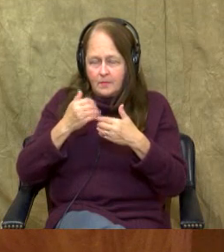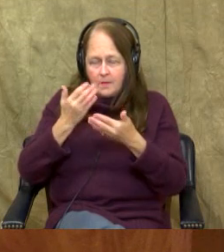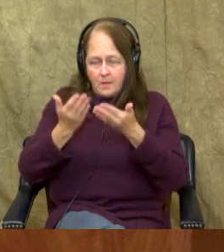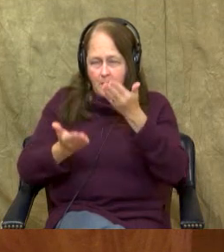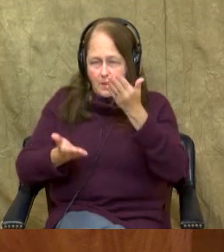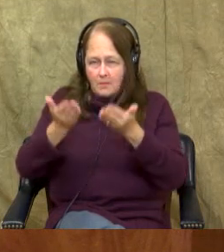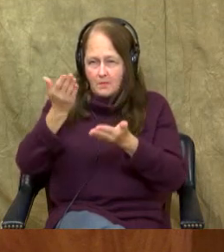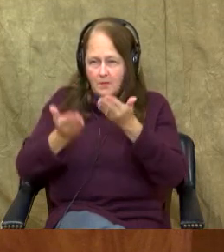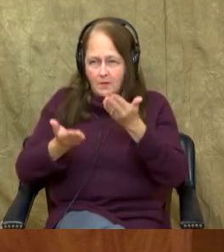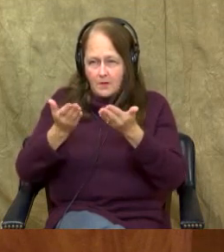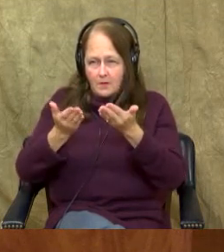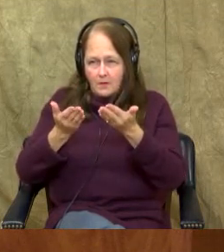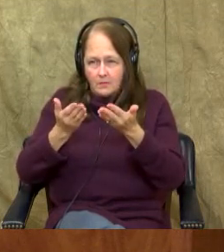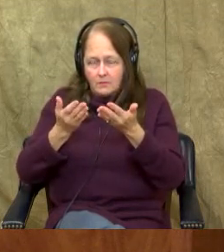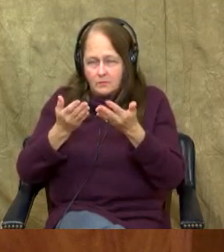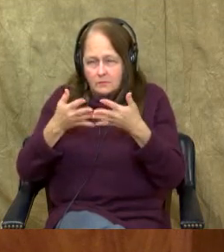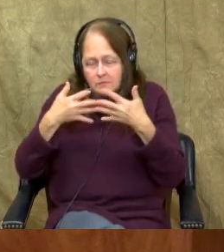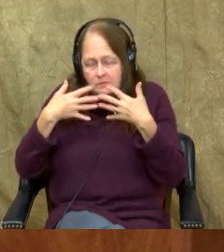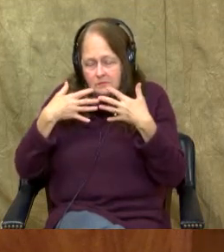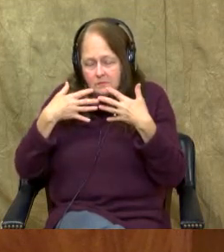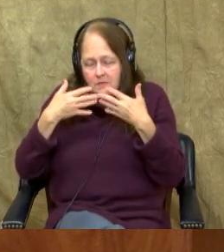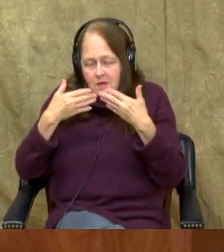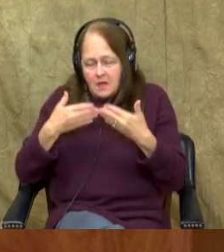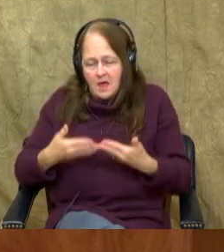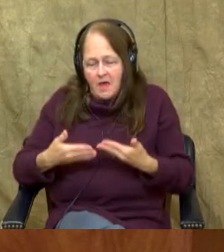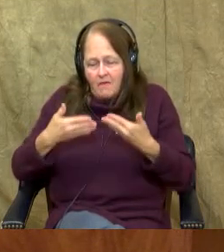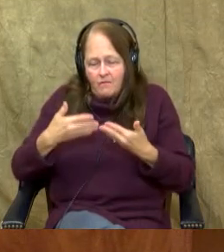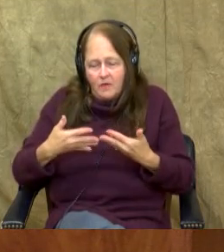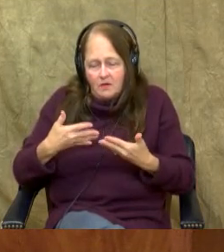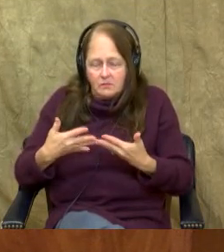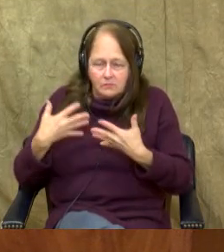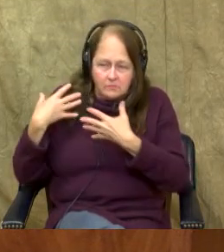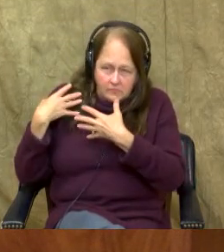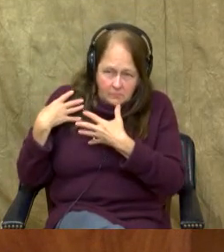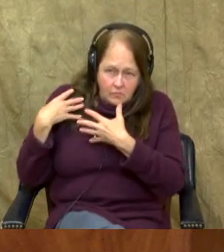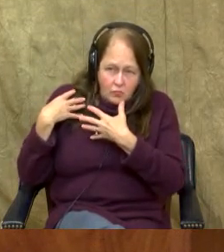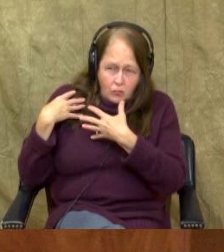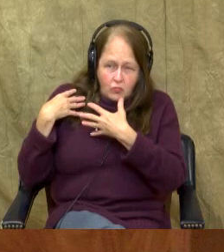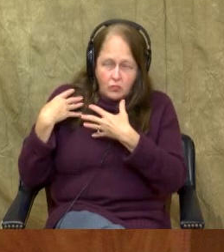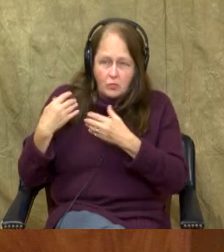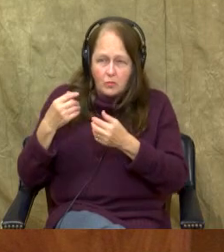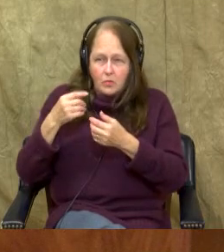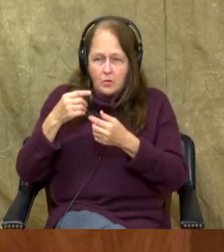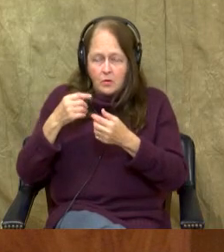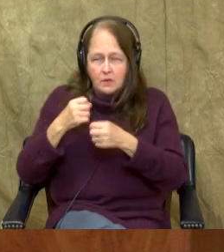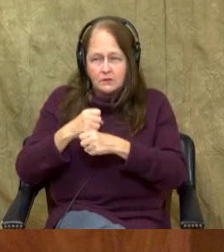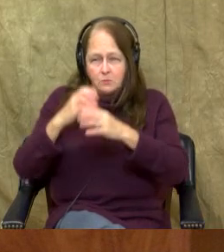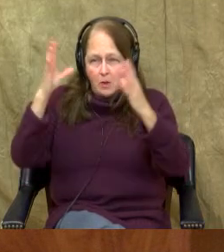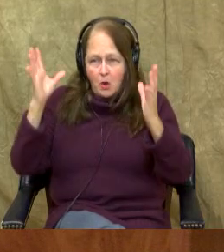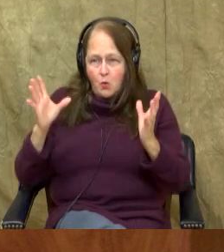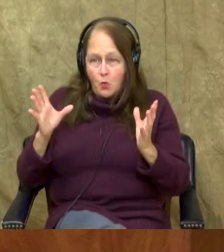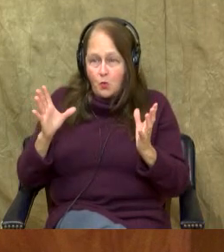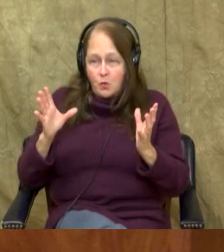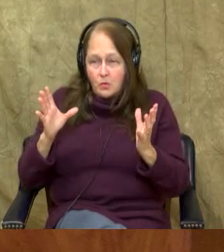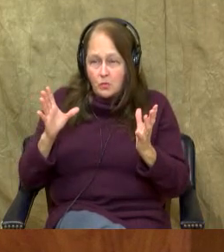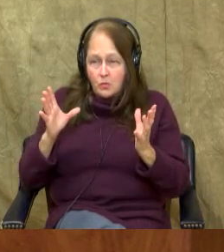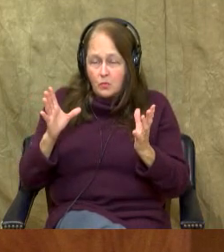Maybe it just sags like a heavy load, or does it explode?